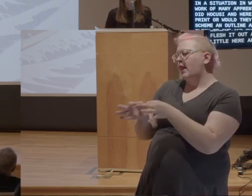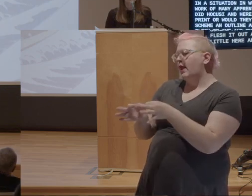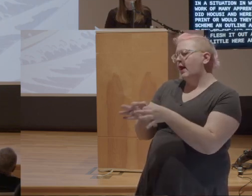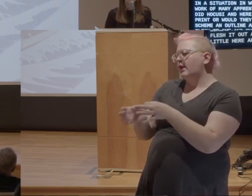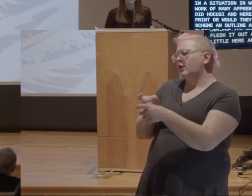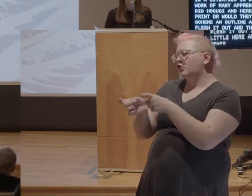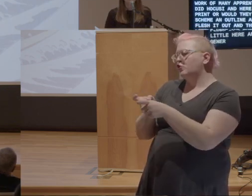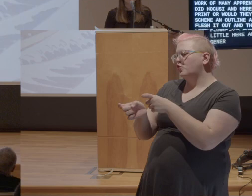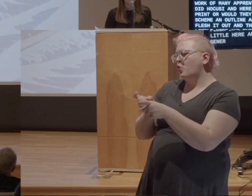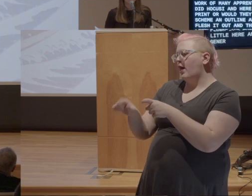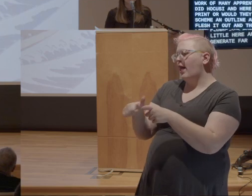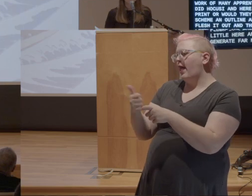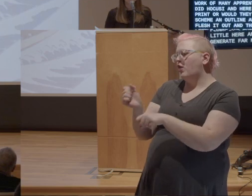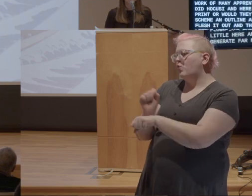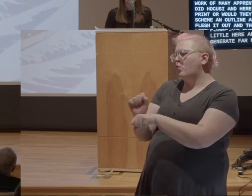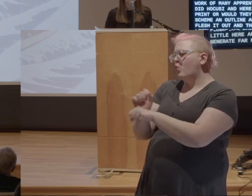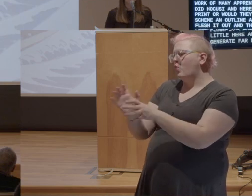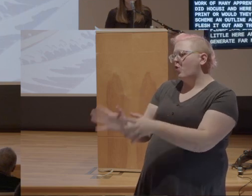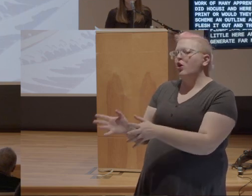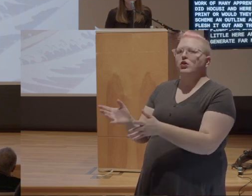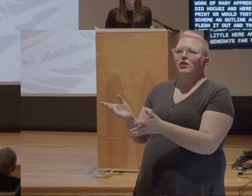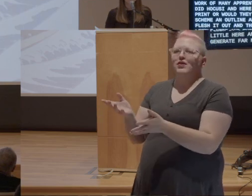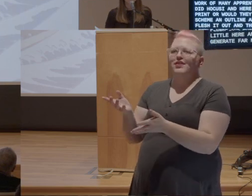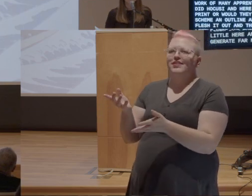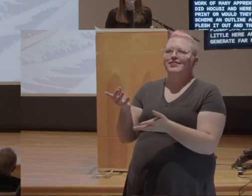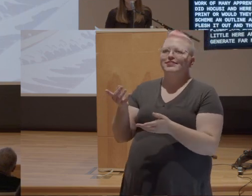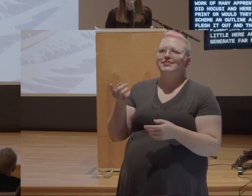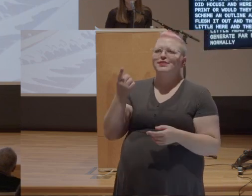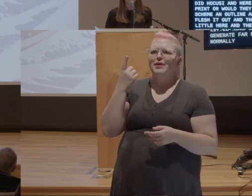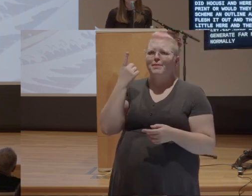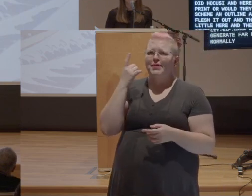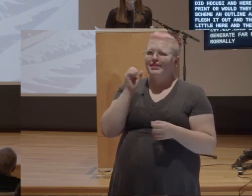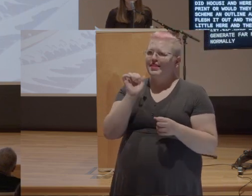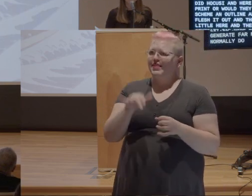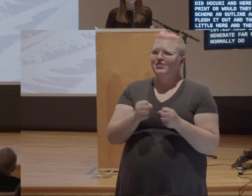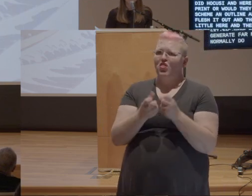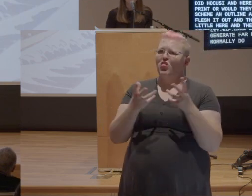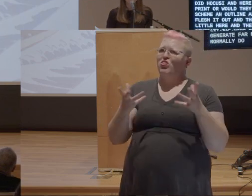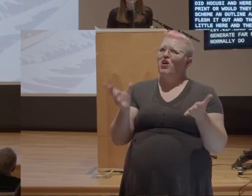actually generate far more than any one artist would normally do?